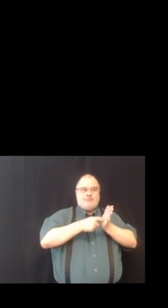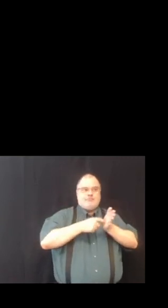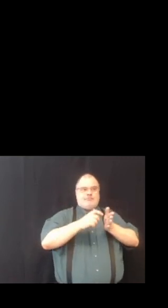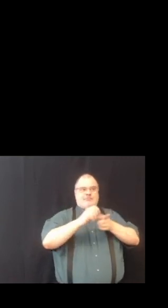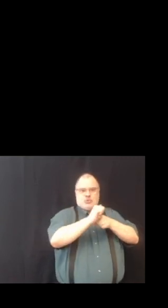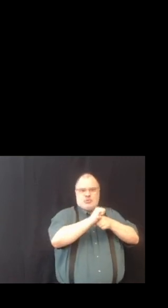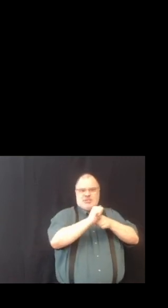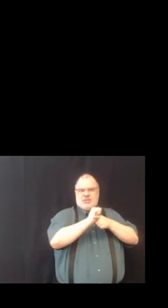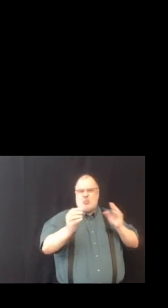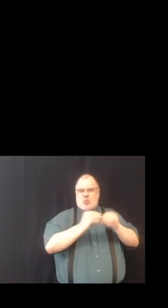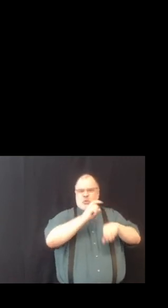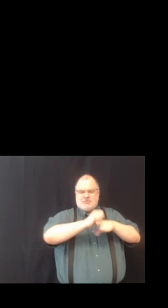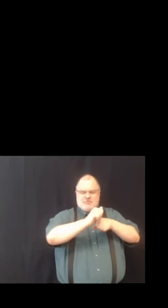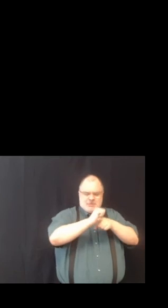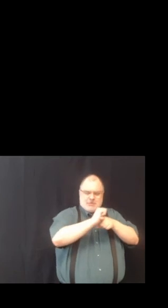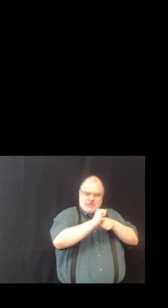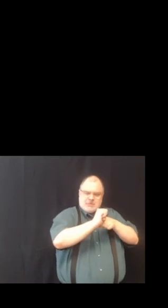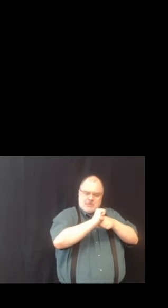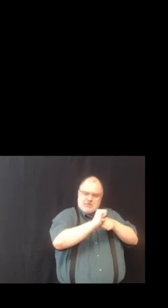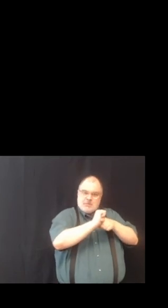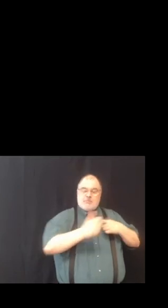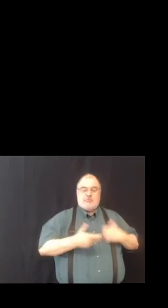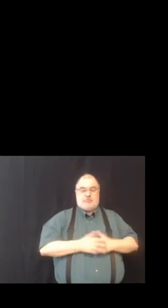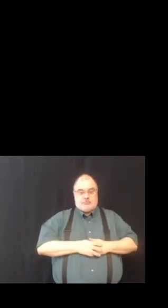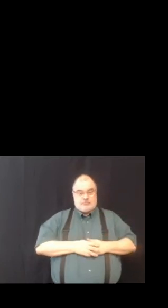schedules and tasks to meet the needs of the individuals at the restaurant.